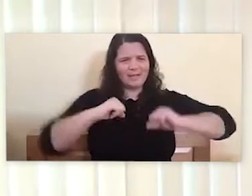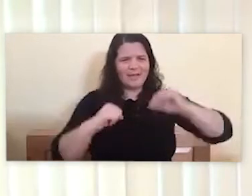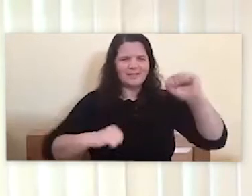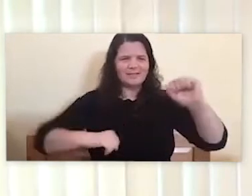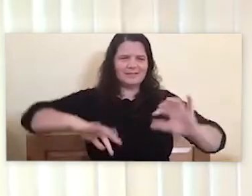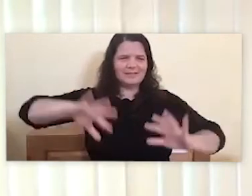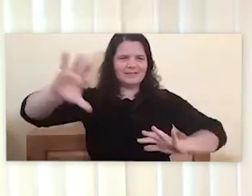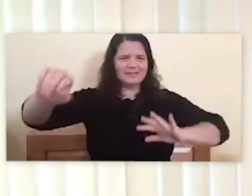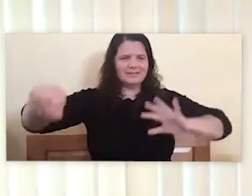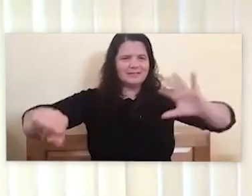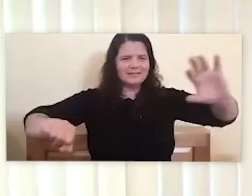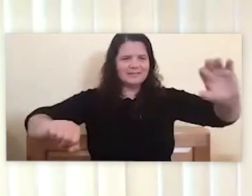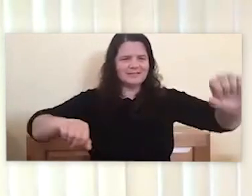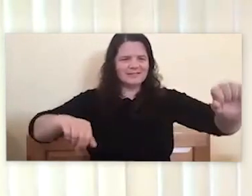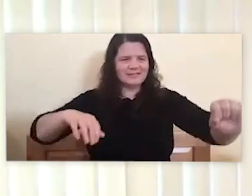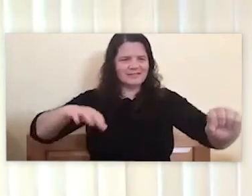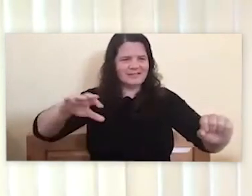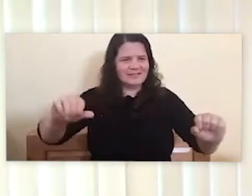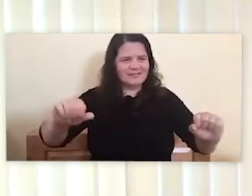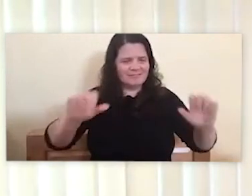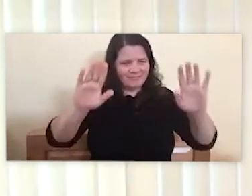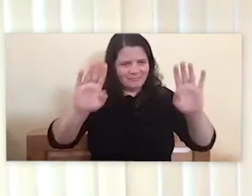It's okay to be here,